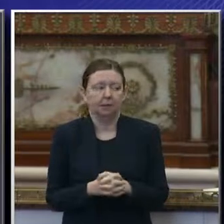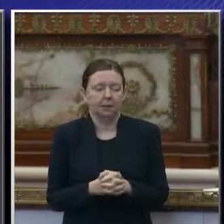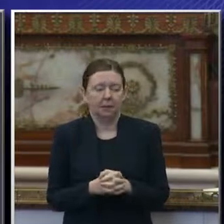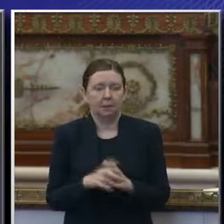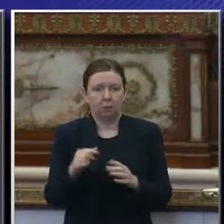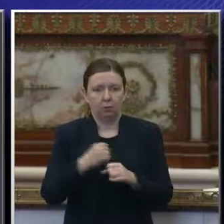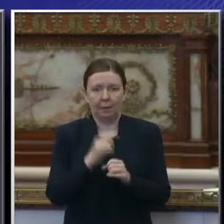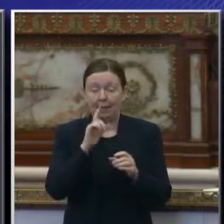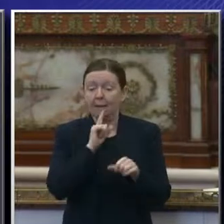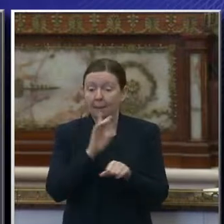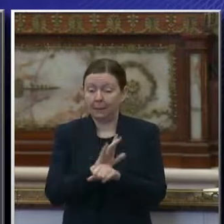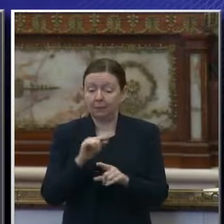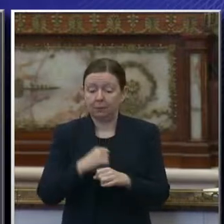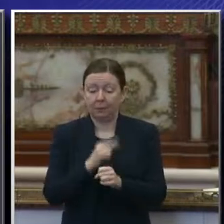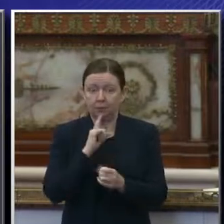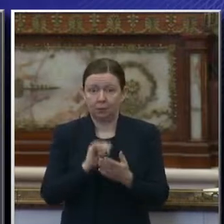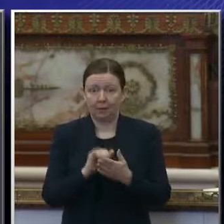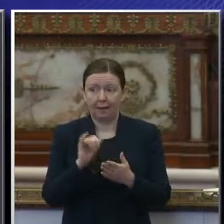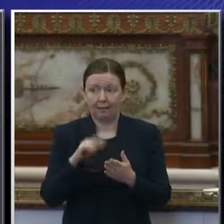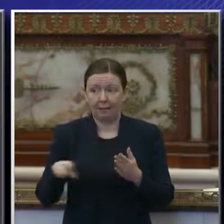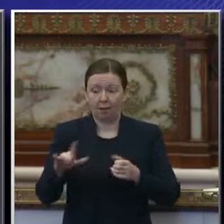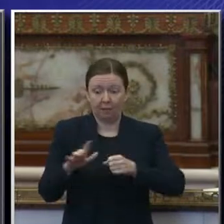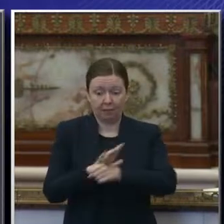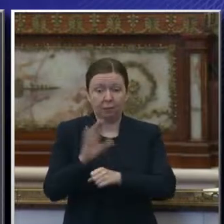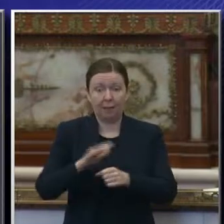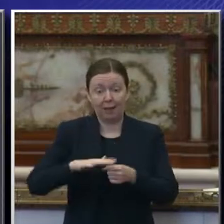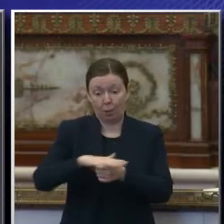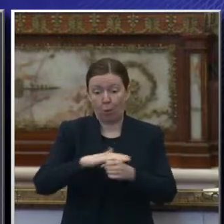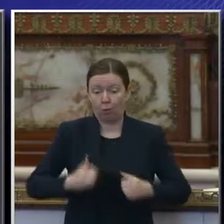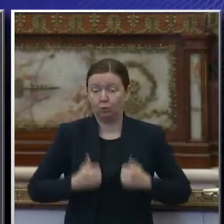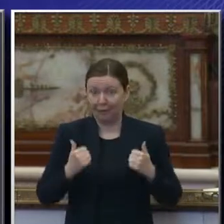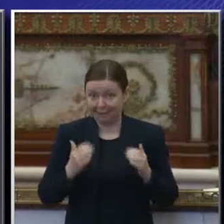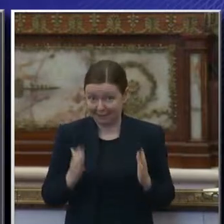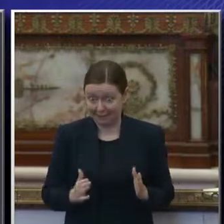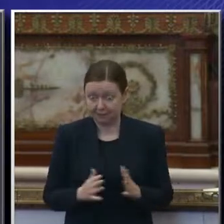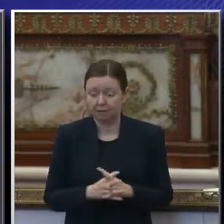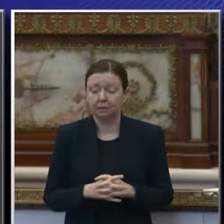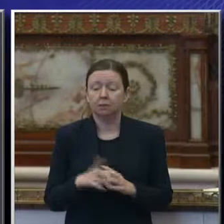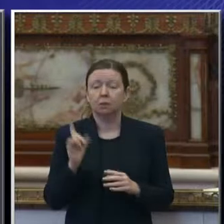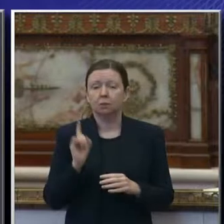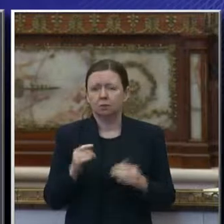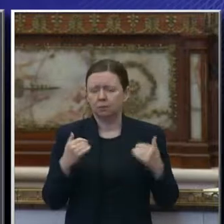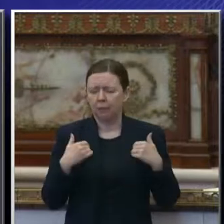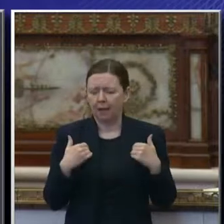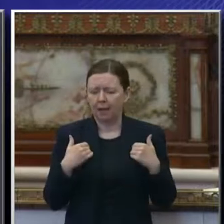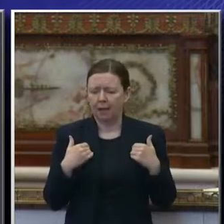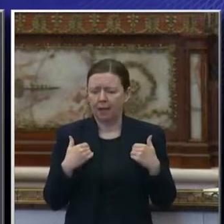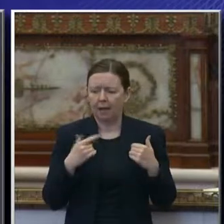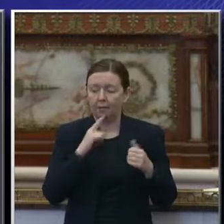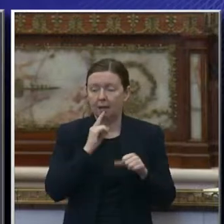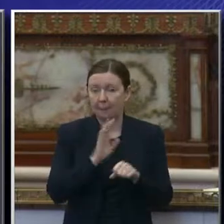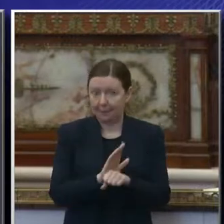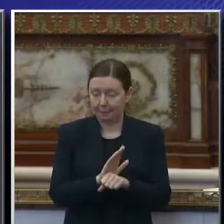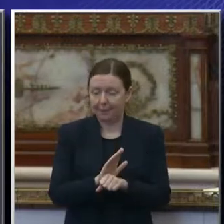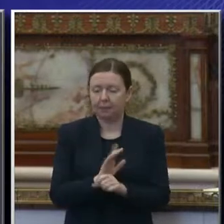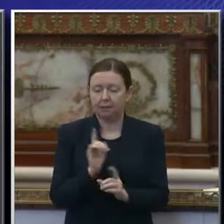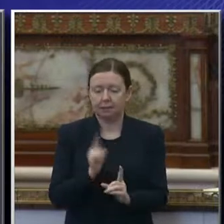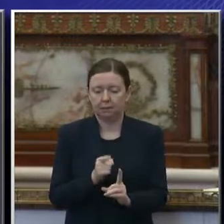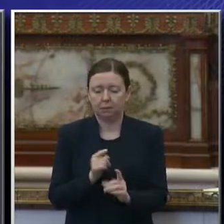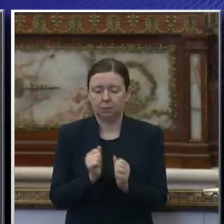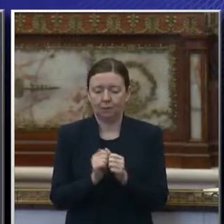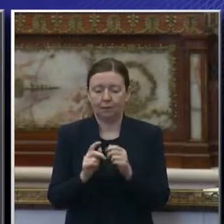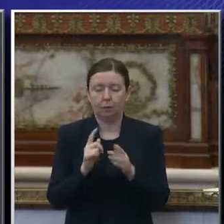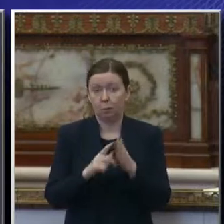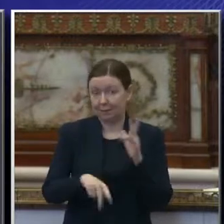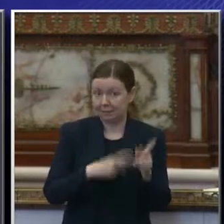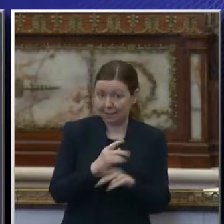You've made a commitment to ensure that they're filled largely by local residents. Do you have a commitment around what types